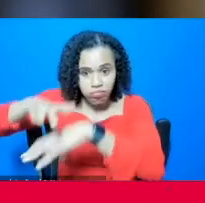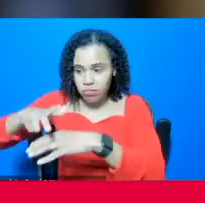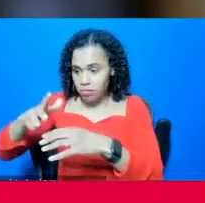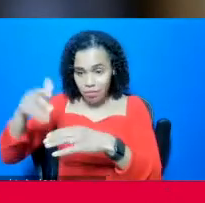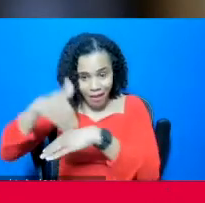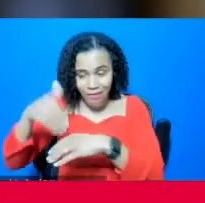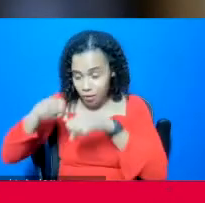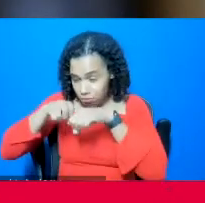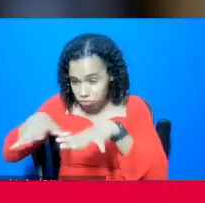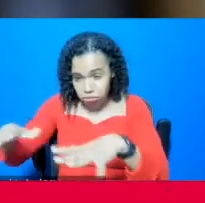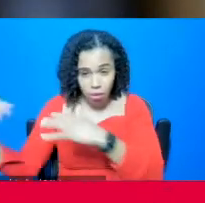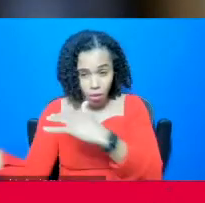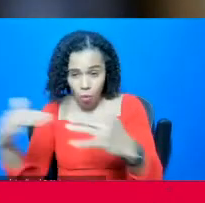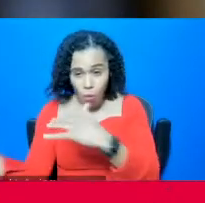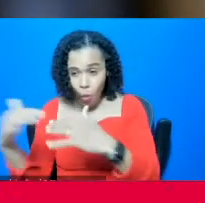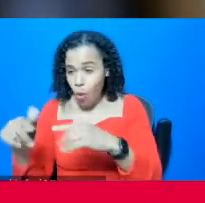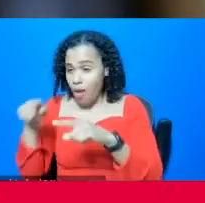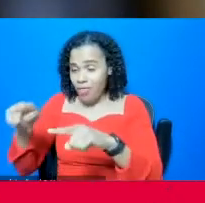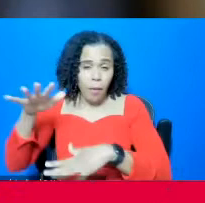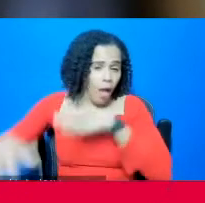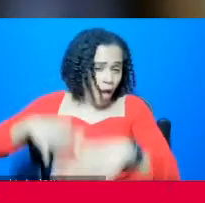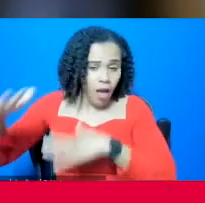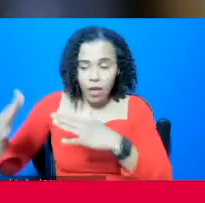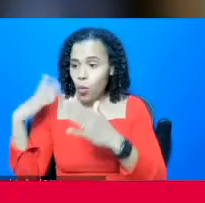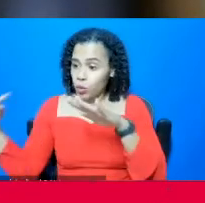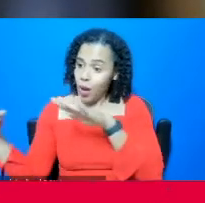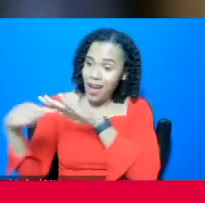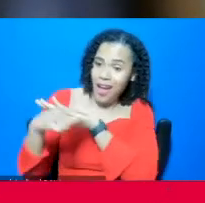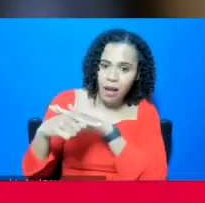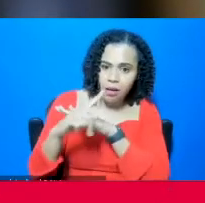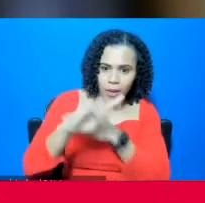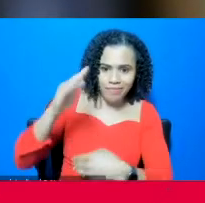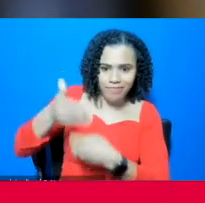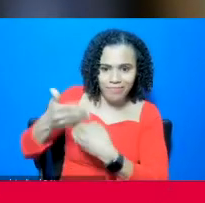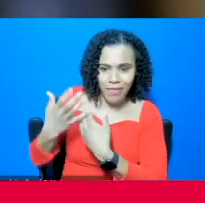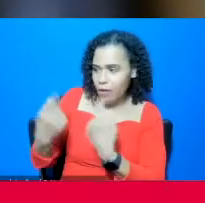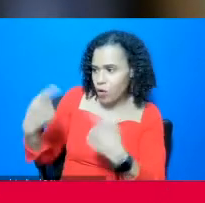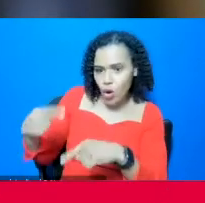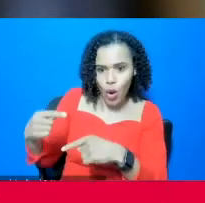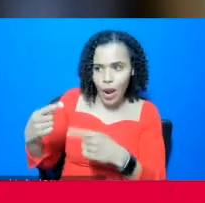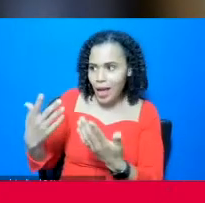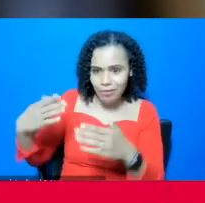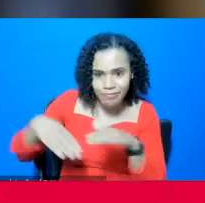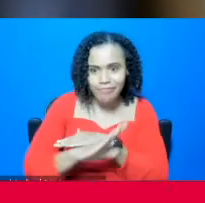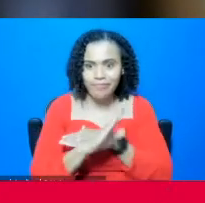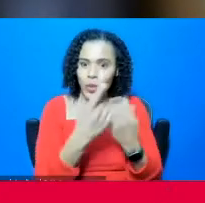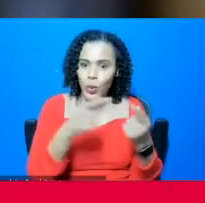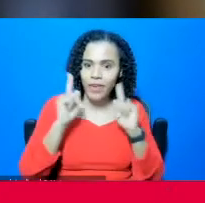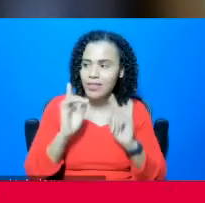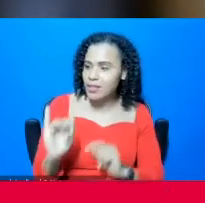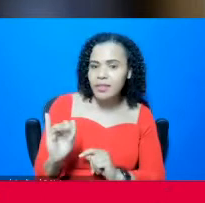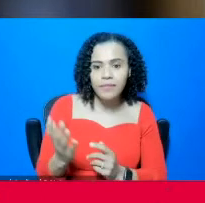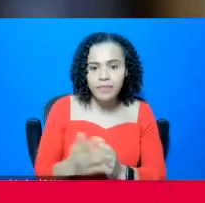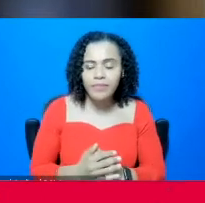education, through learning, if you wanted to attend a UK university. And finally, I've